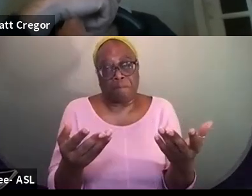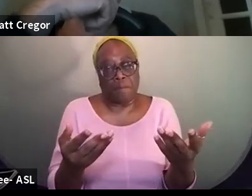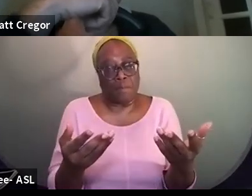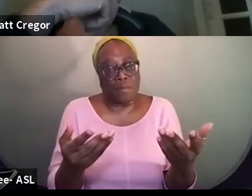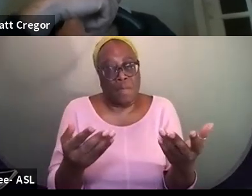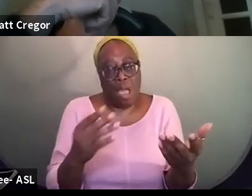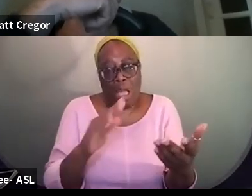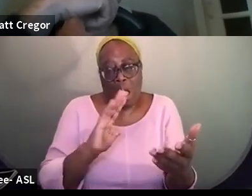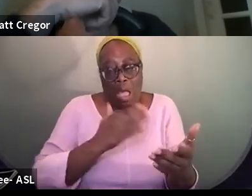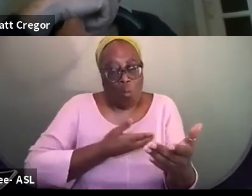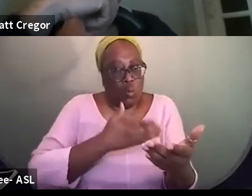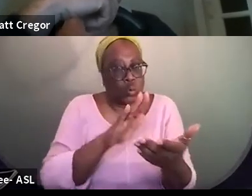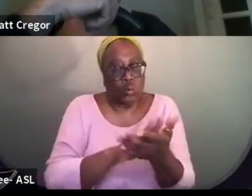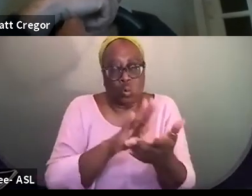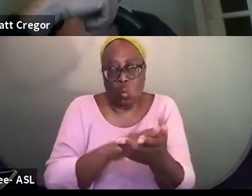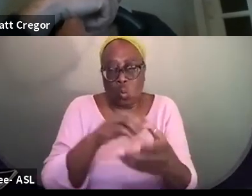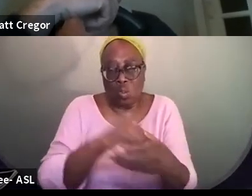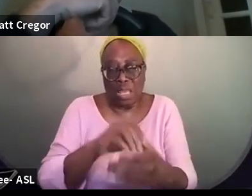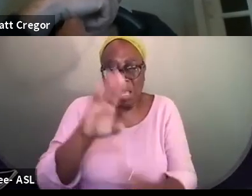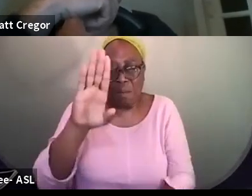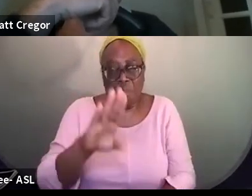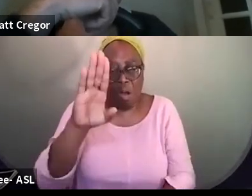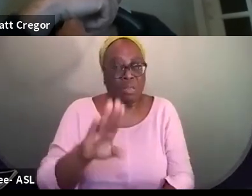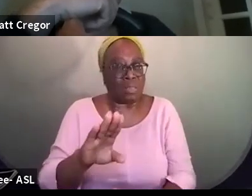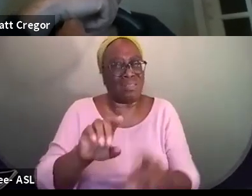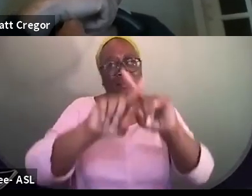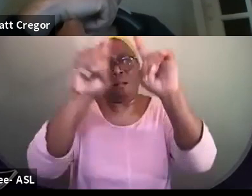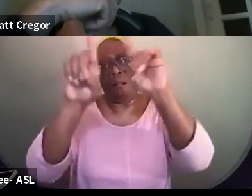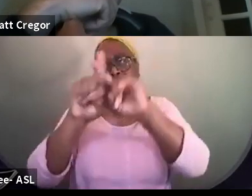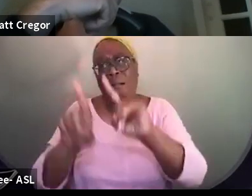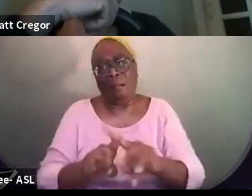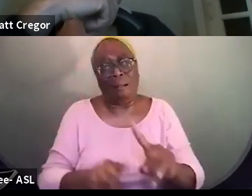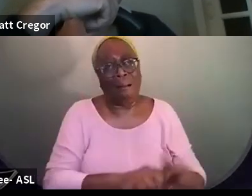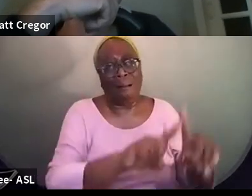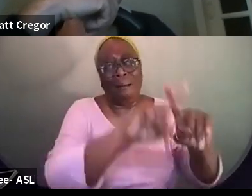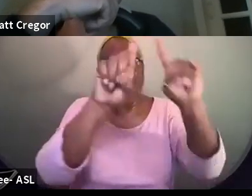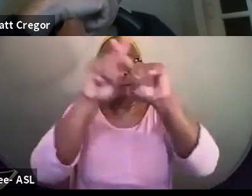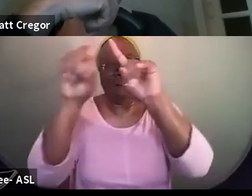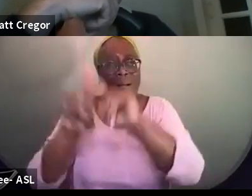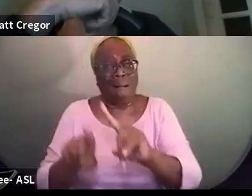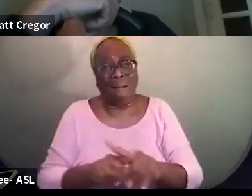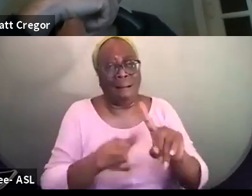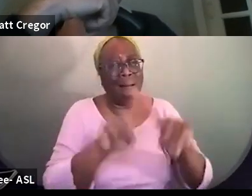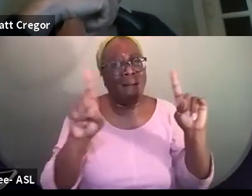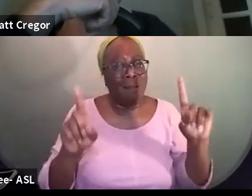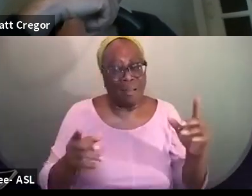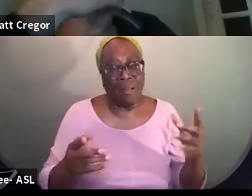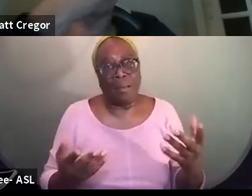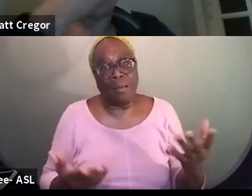schools. I'm trying to get away from the phrase sending school, remembering a comment